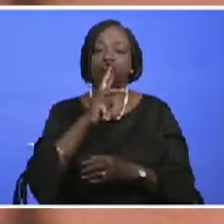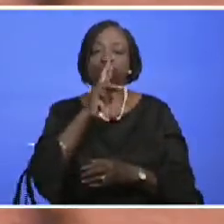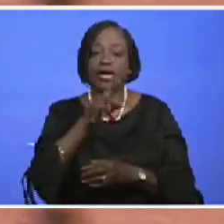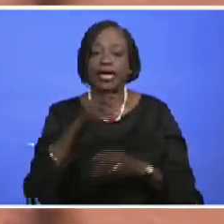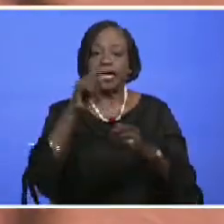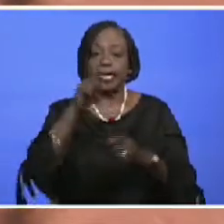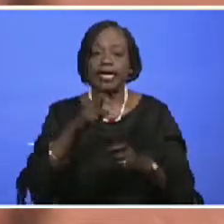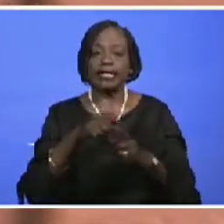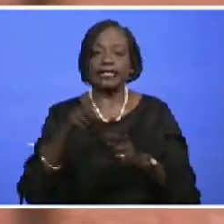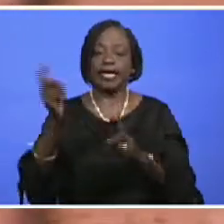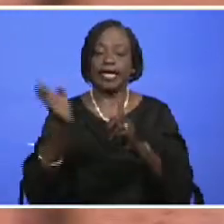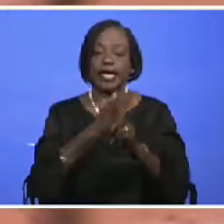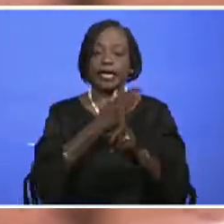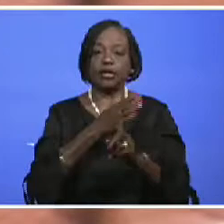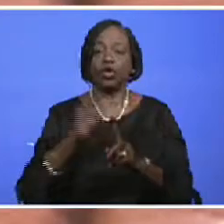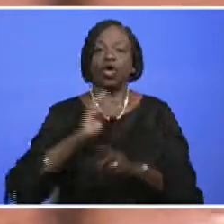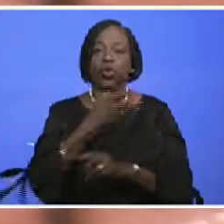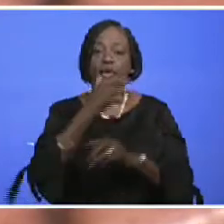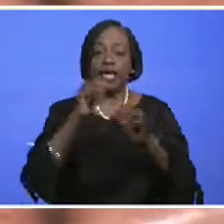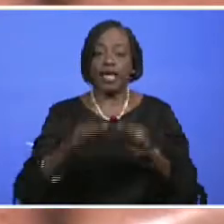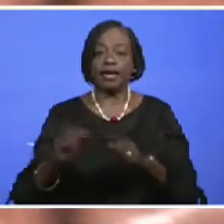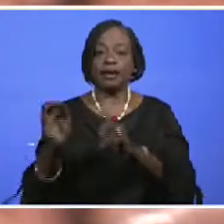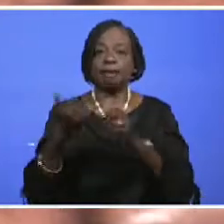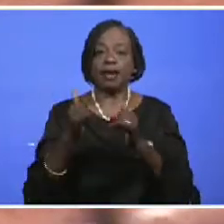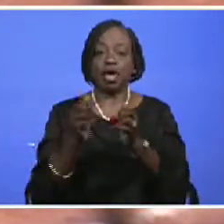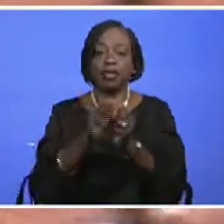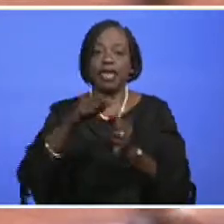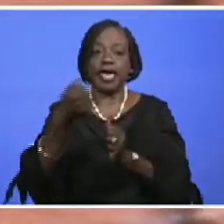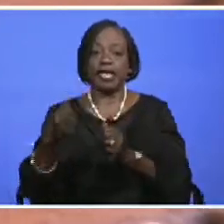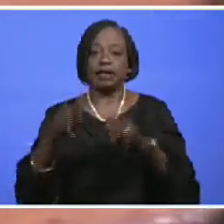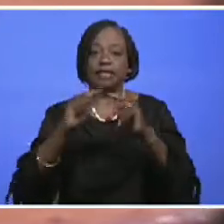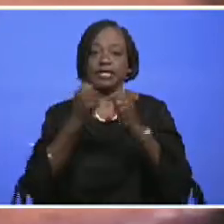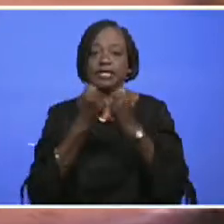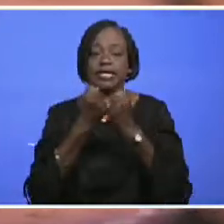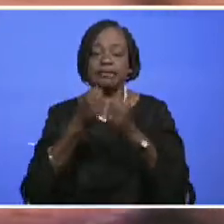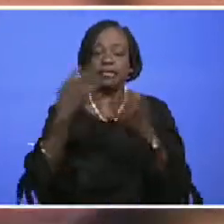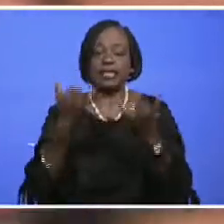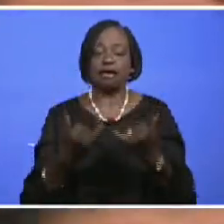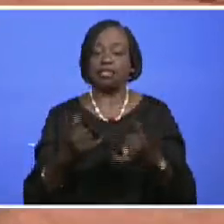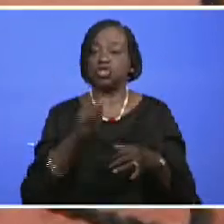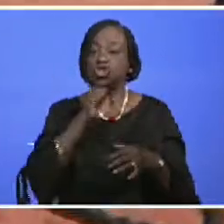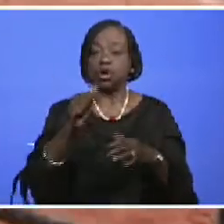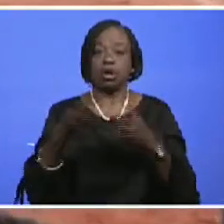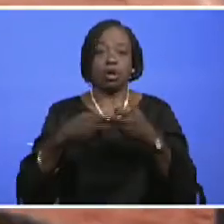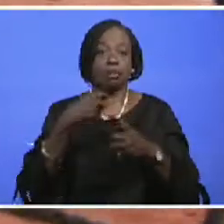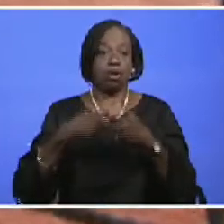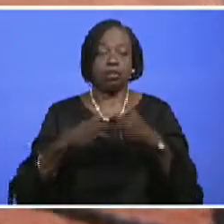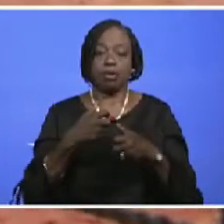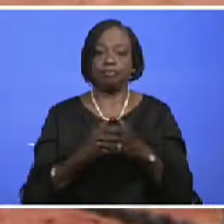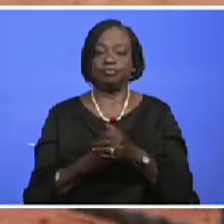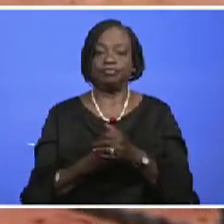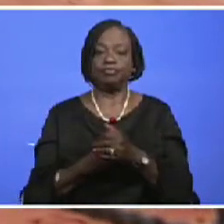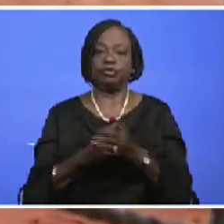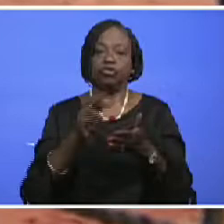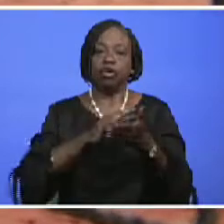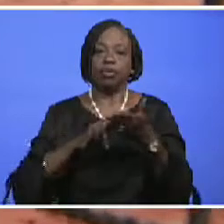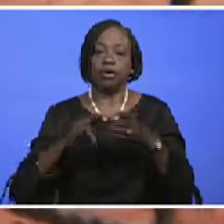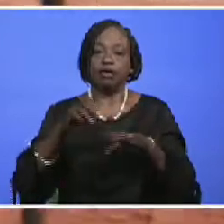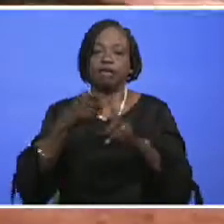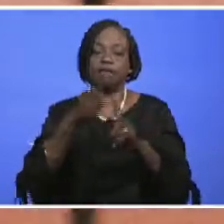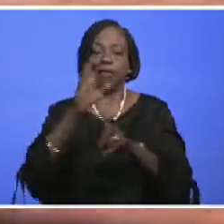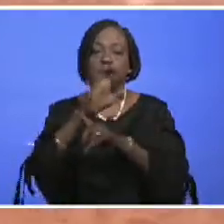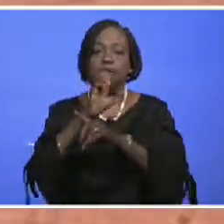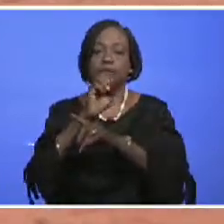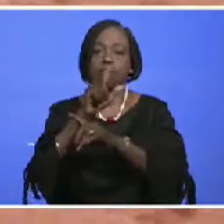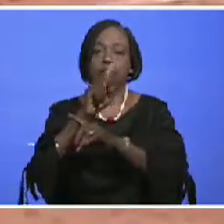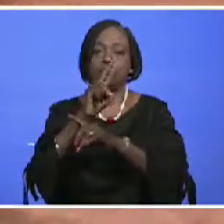think we can play with any of these teams right now, so that's not a problem with them at all. Reporting from Barranquilla, Colombia, where